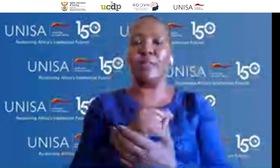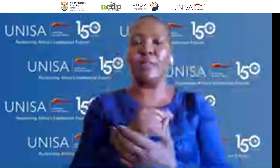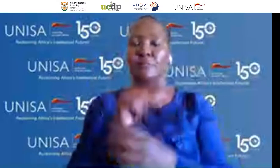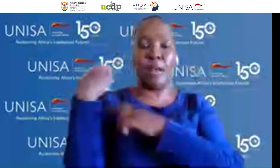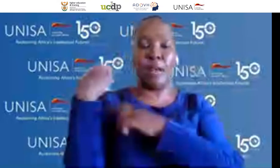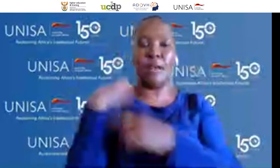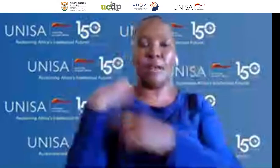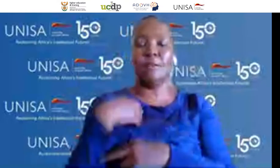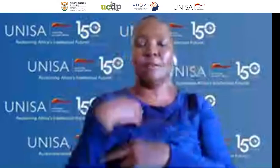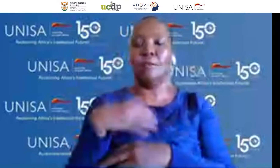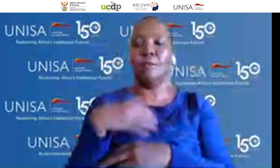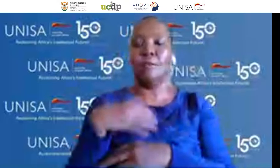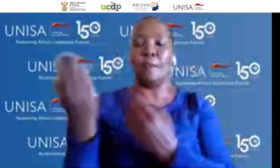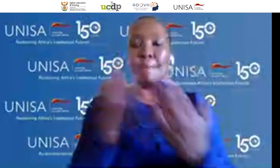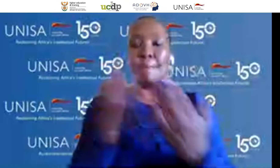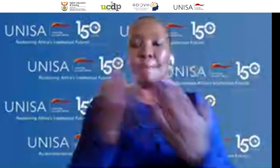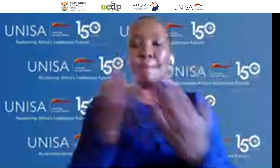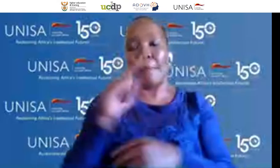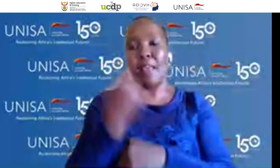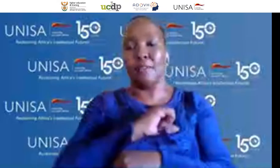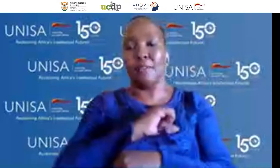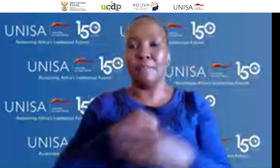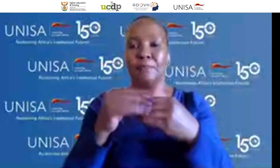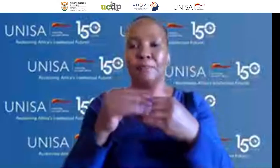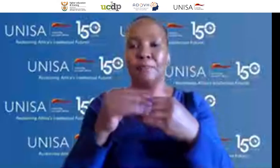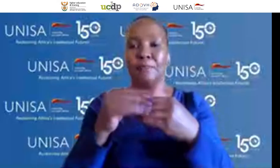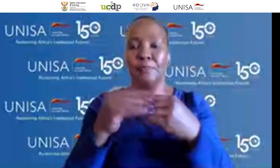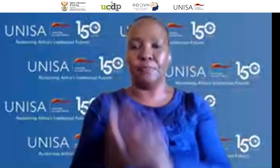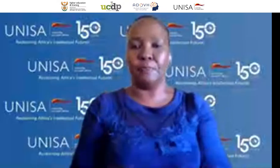over to my other colleague.